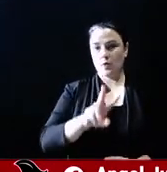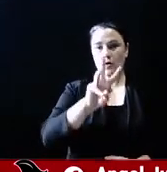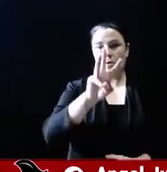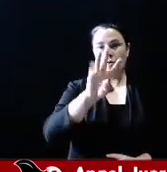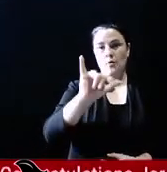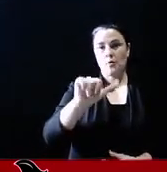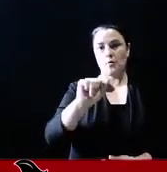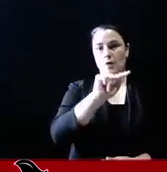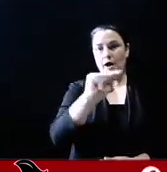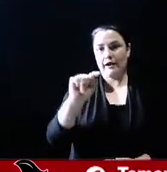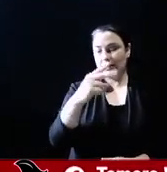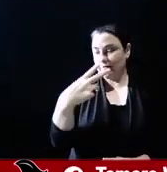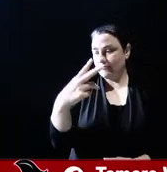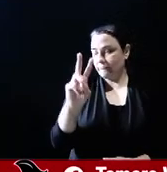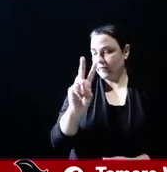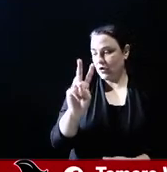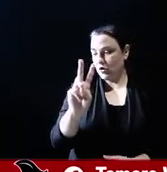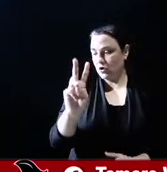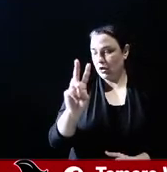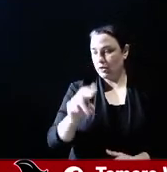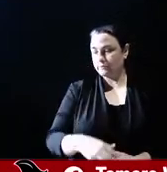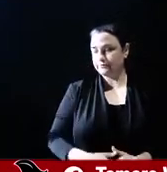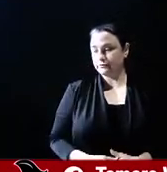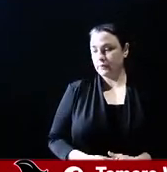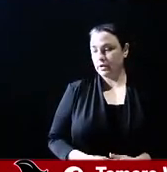Wyatt Holden Burrell.